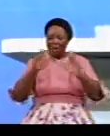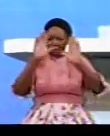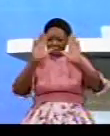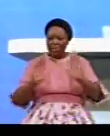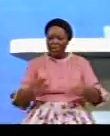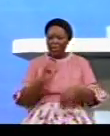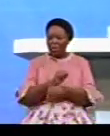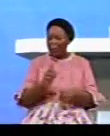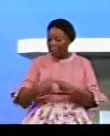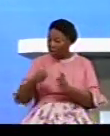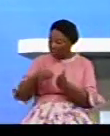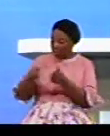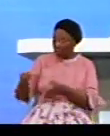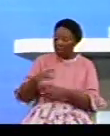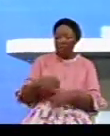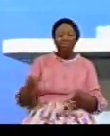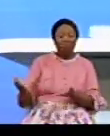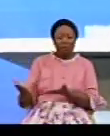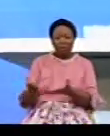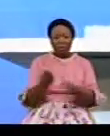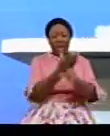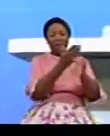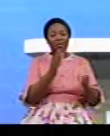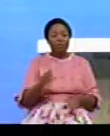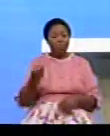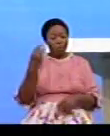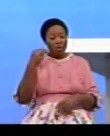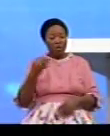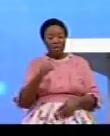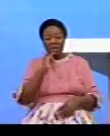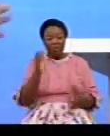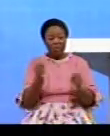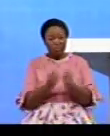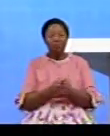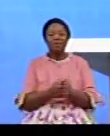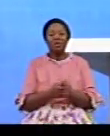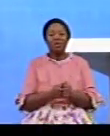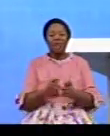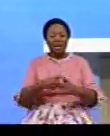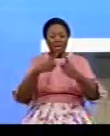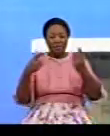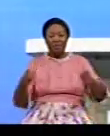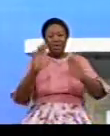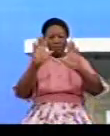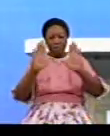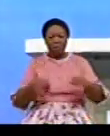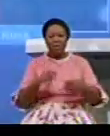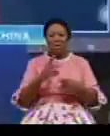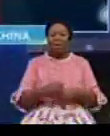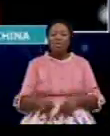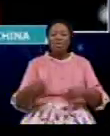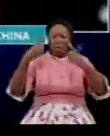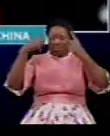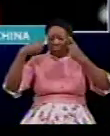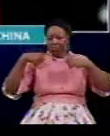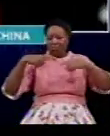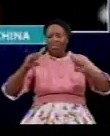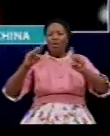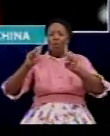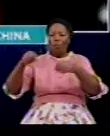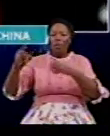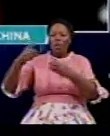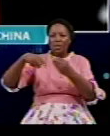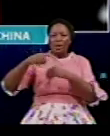at you, that see you. The rain of righteousness says, seek the Lord until he comes